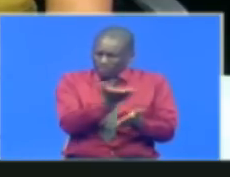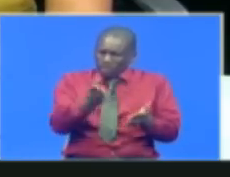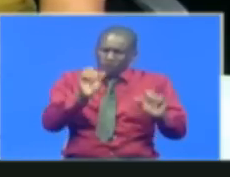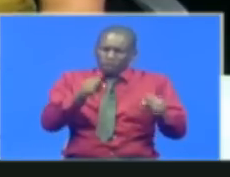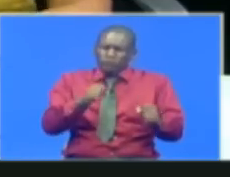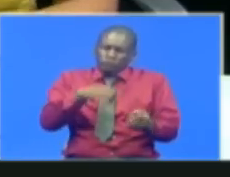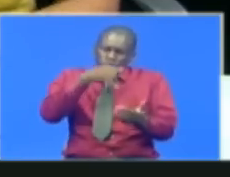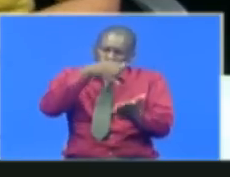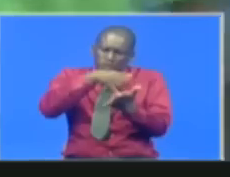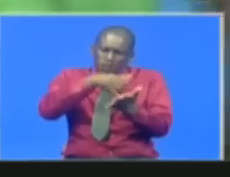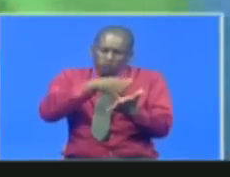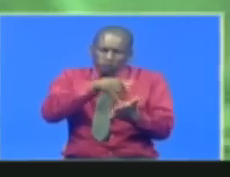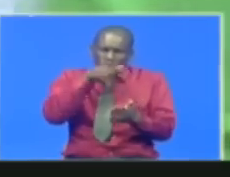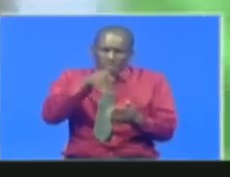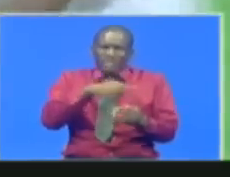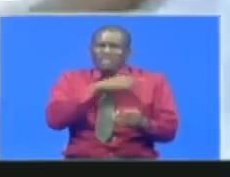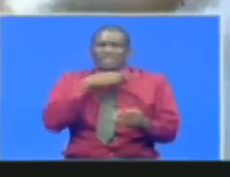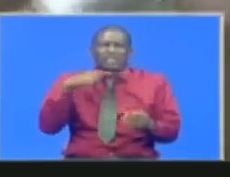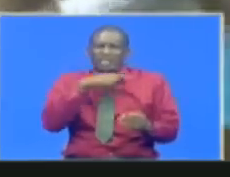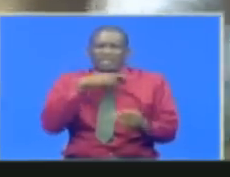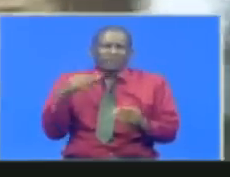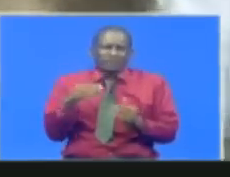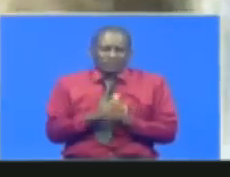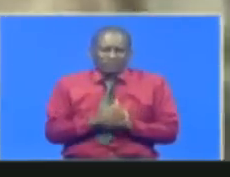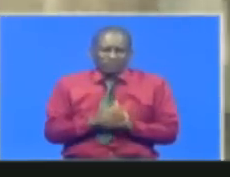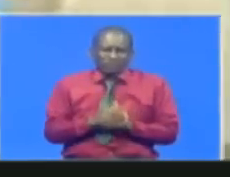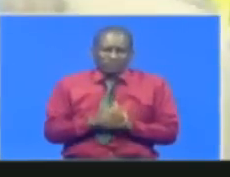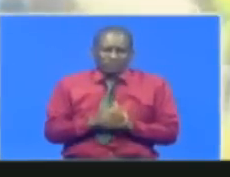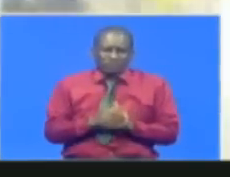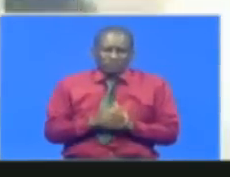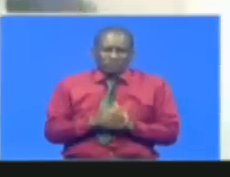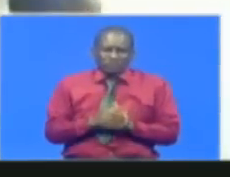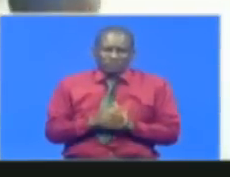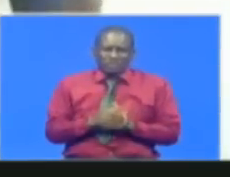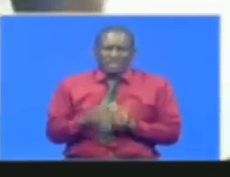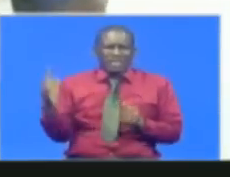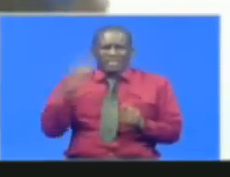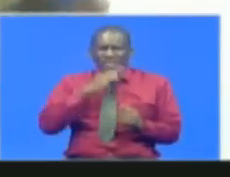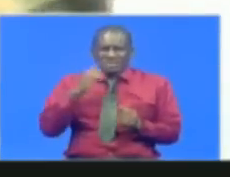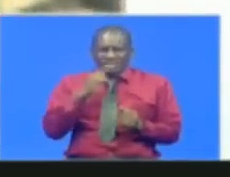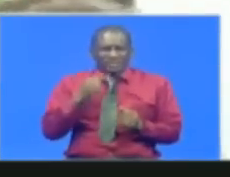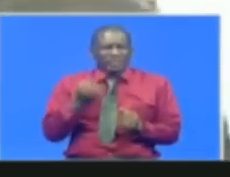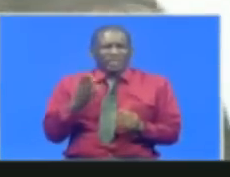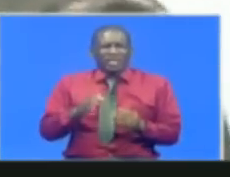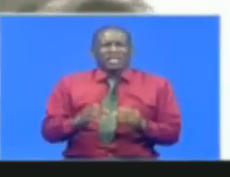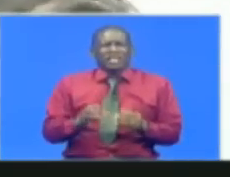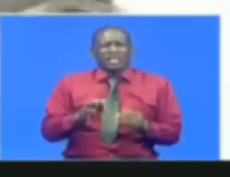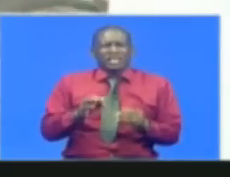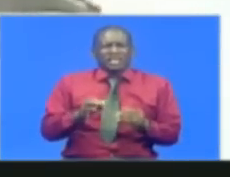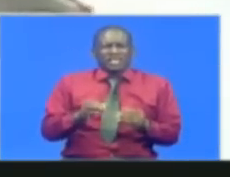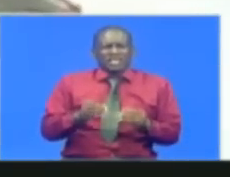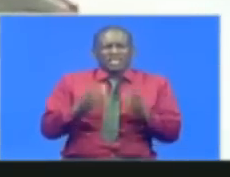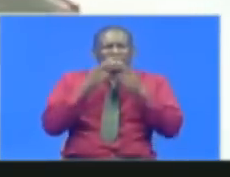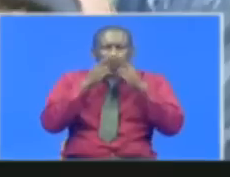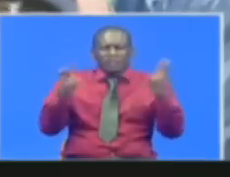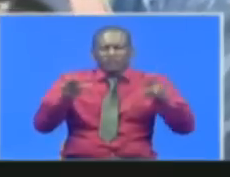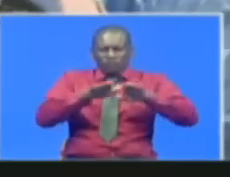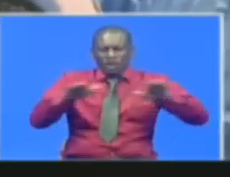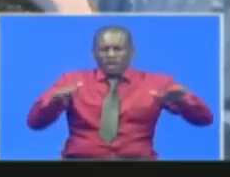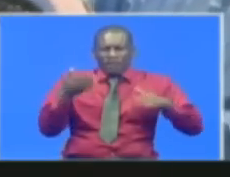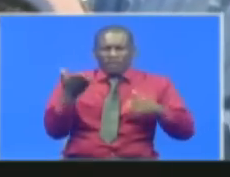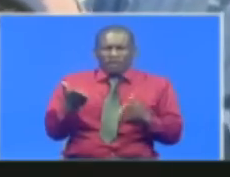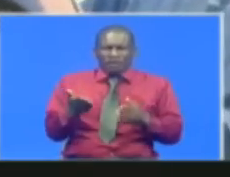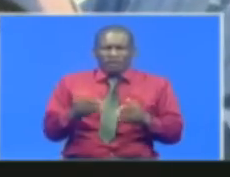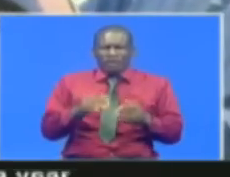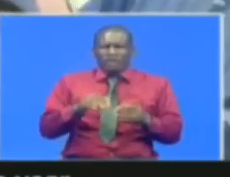behind the killings. An incredible human disaster unfolds in a once gentle and peaceful land.